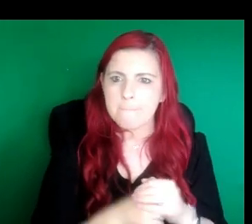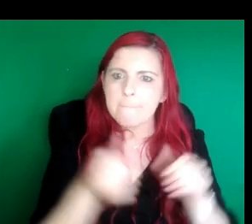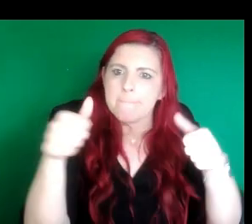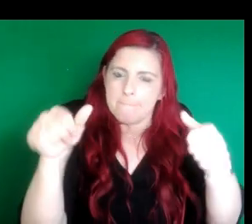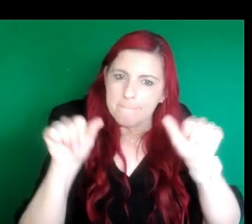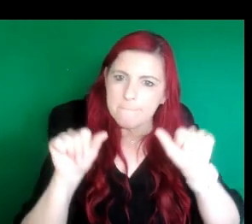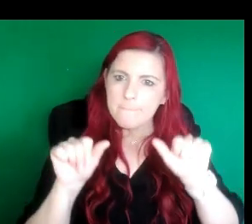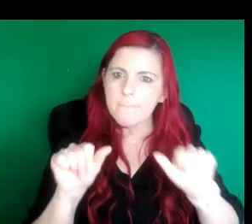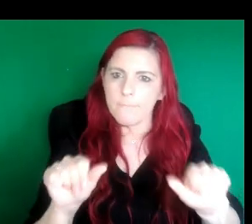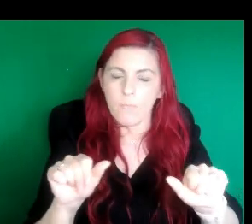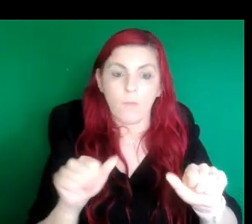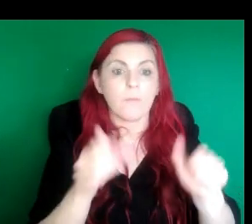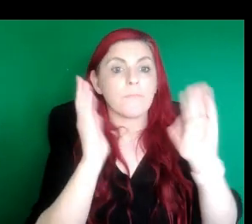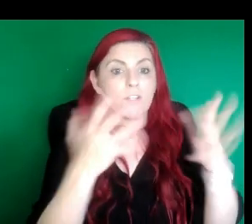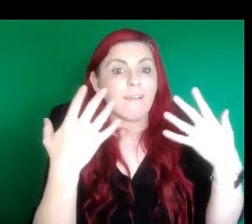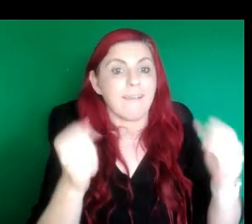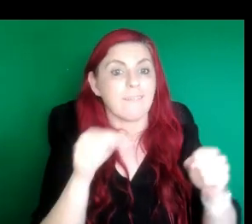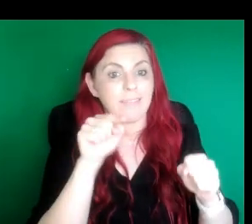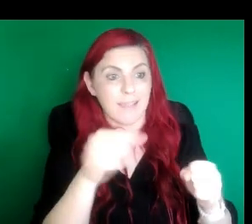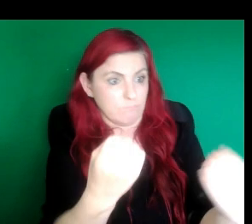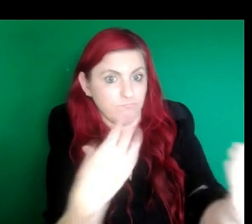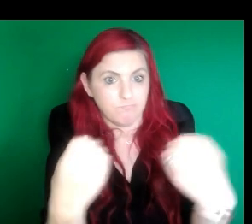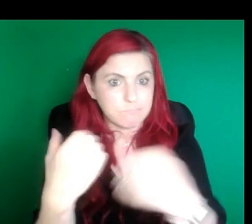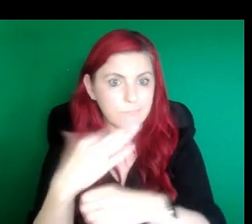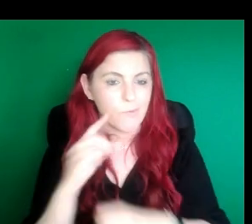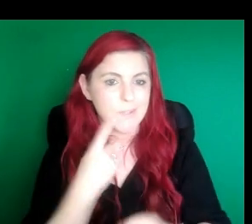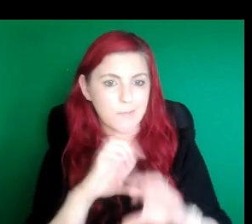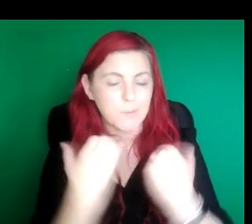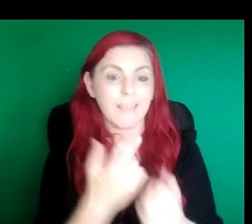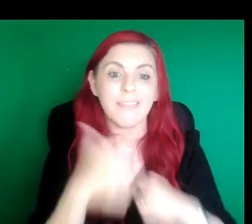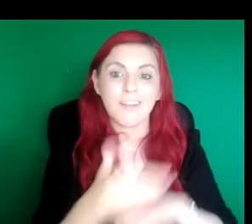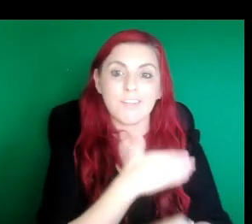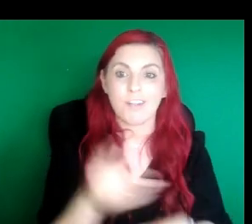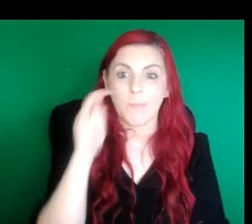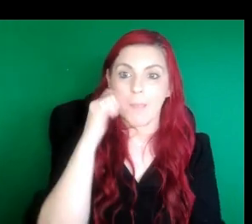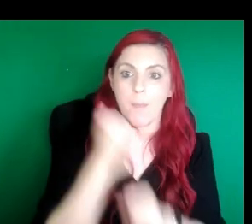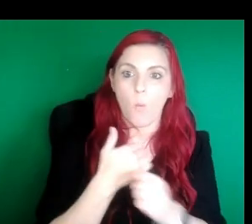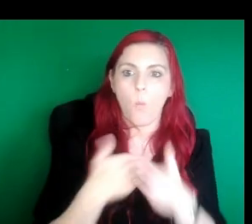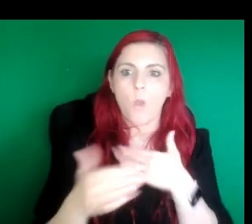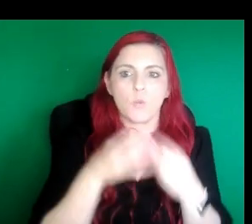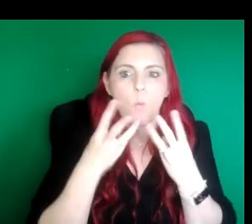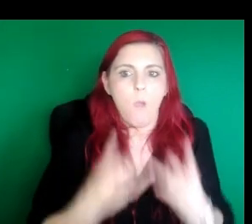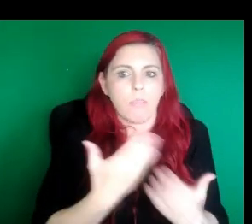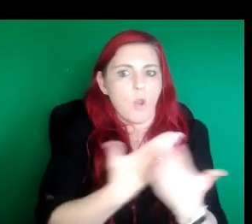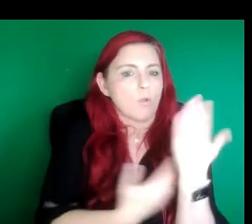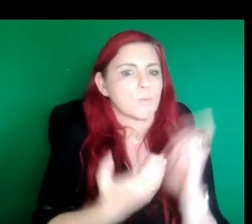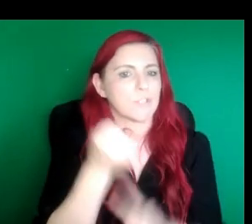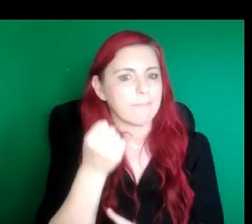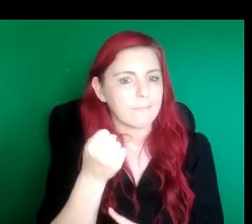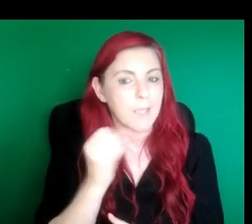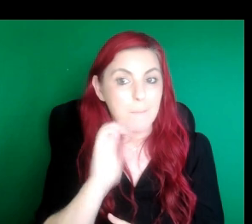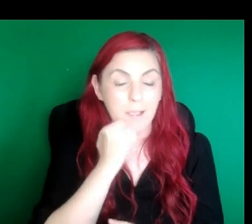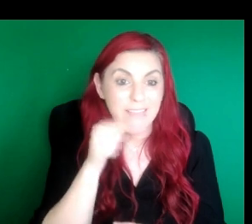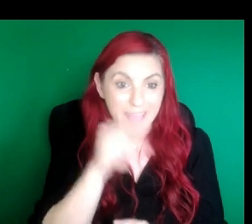So then only when you have that input should you be asking yourself, what do you want from the law? Because then you're actually being led by